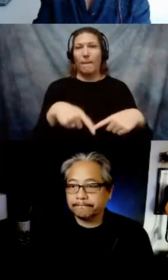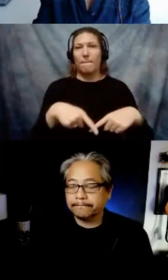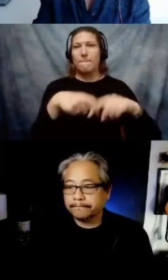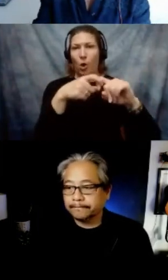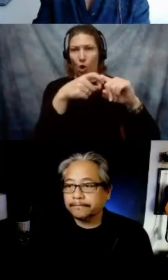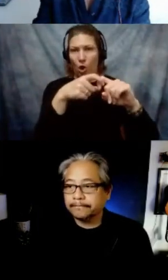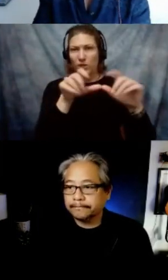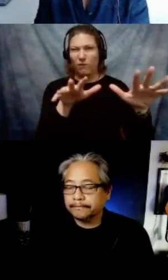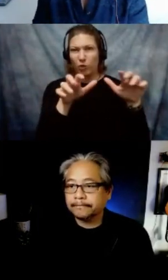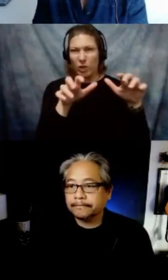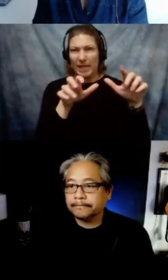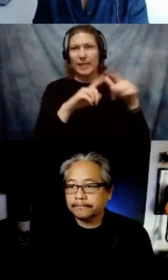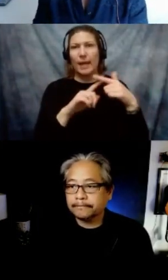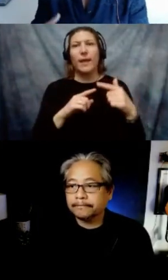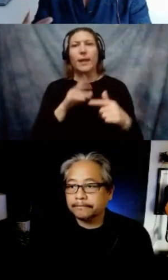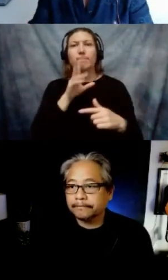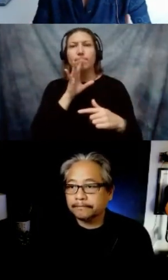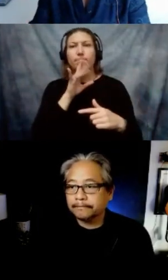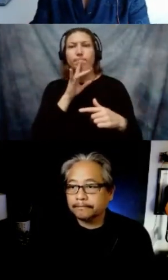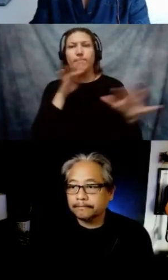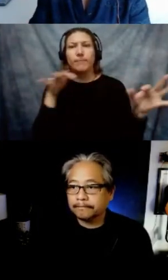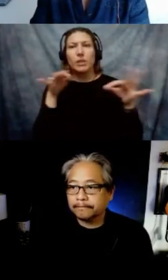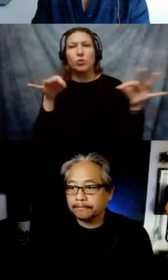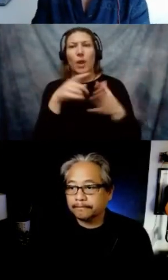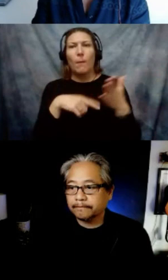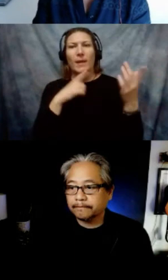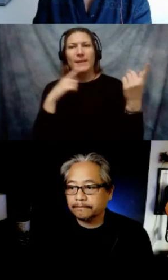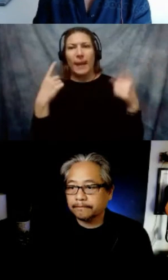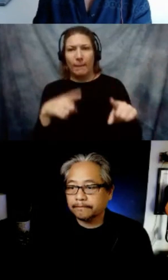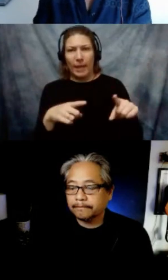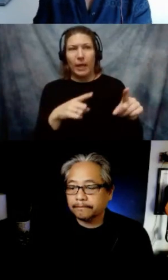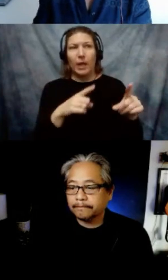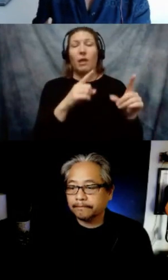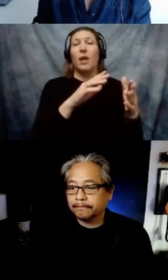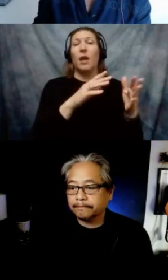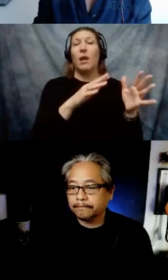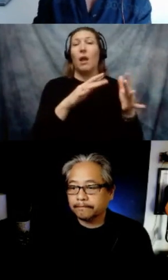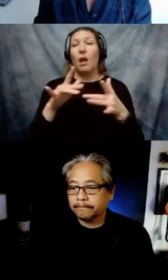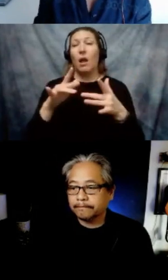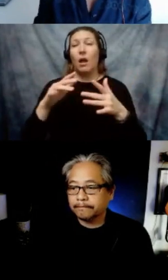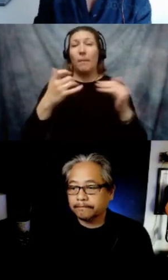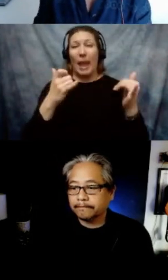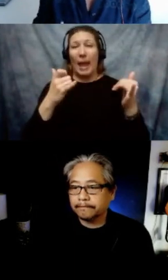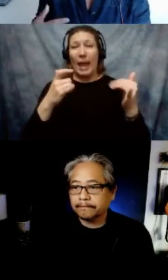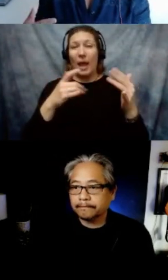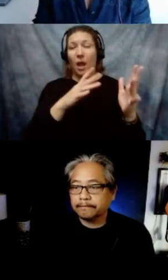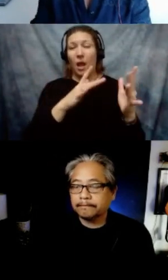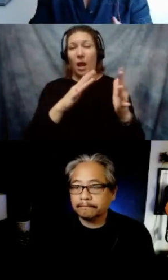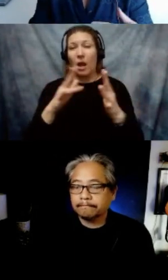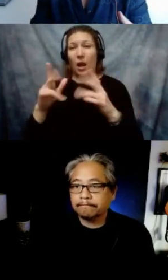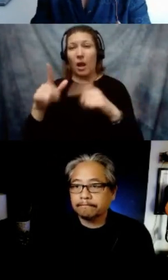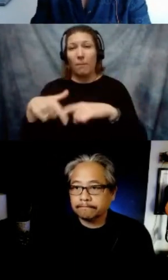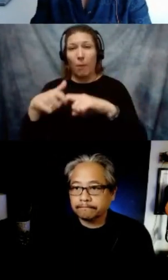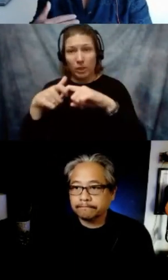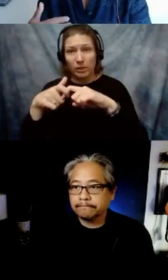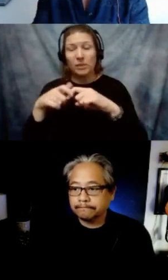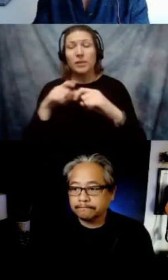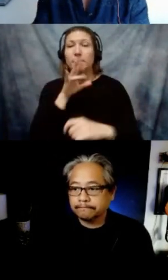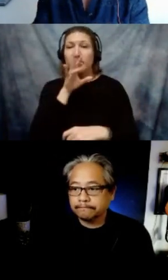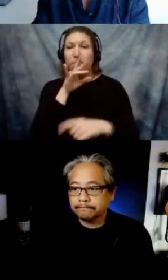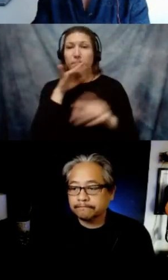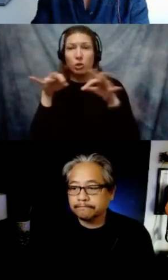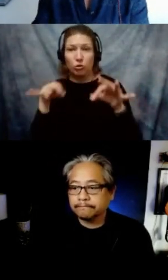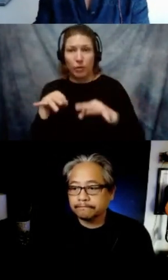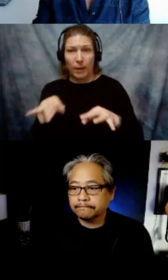quite often in e-learning it's also possible to add audio description as a separate audio track, and sometimes you do see